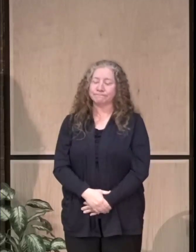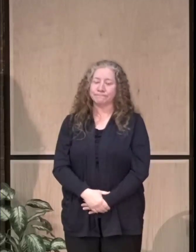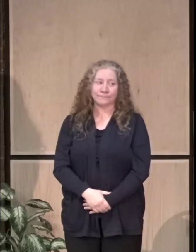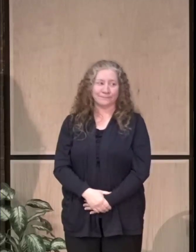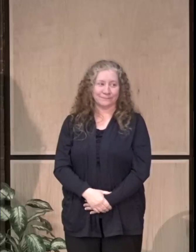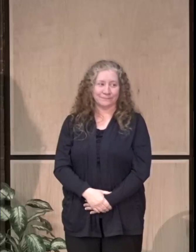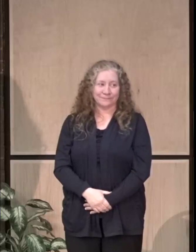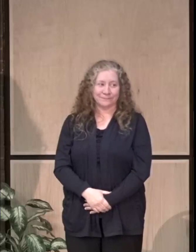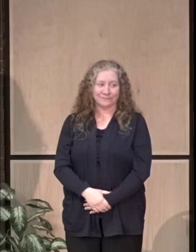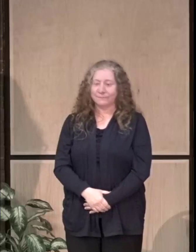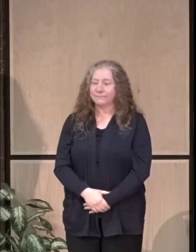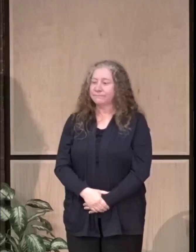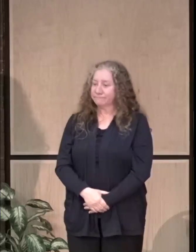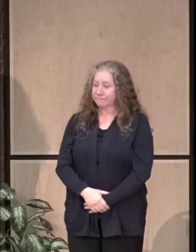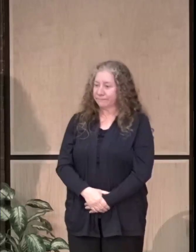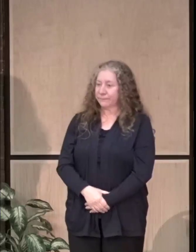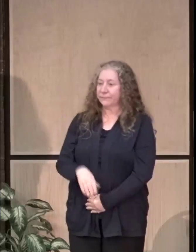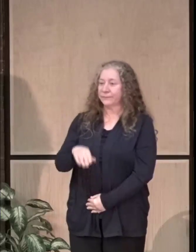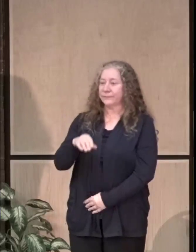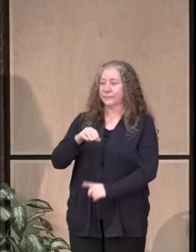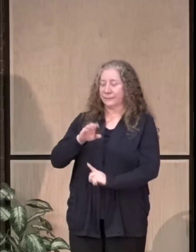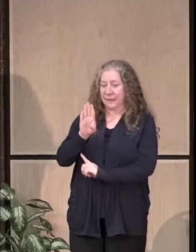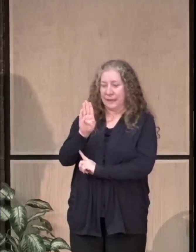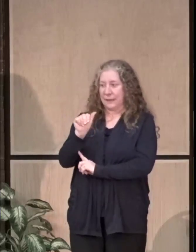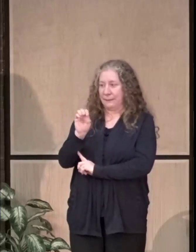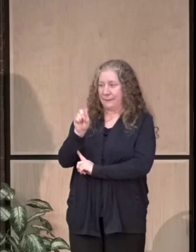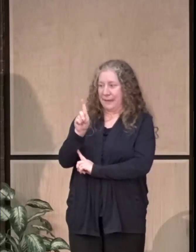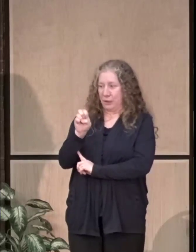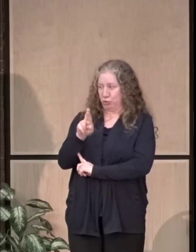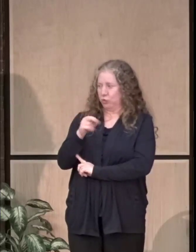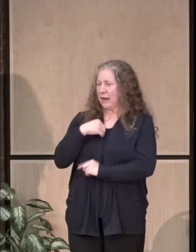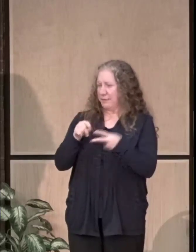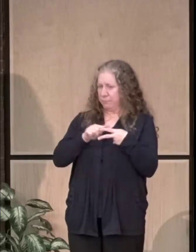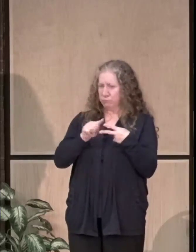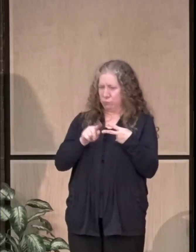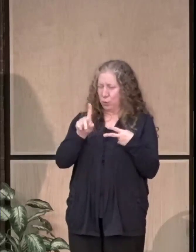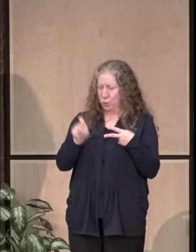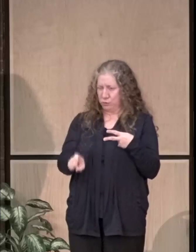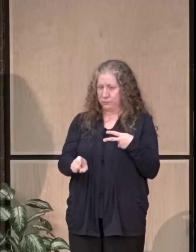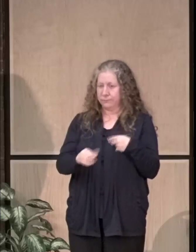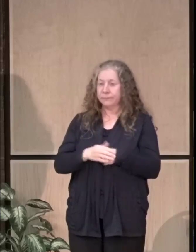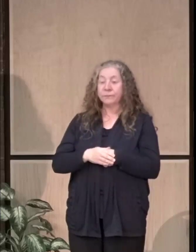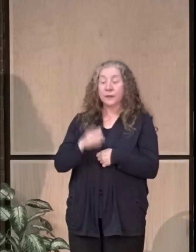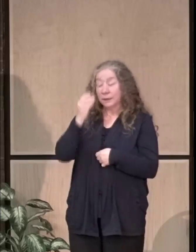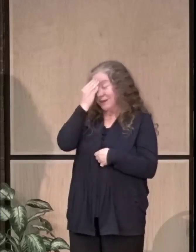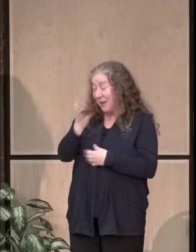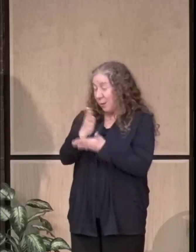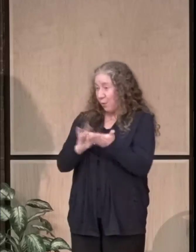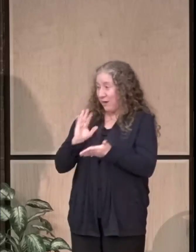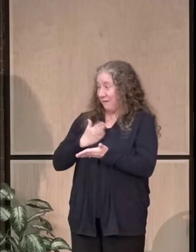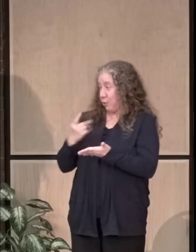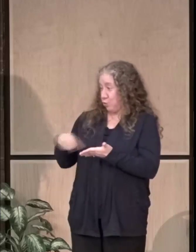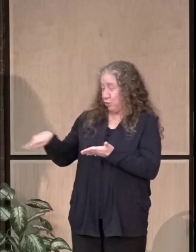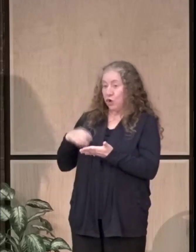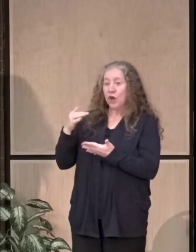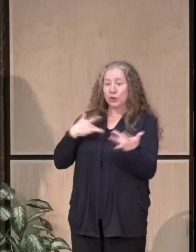Deborah. Hi, I'm Debbie Bader, and I have a couple of questions. Part of our concern is what was